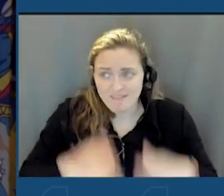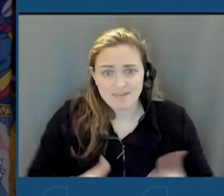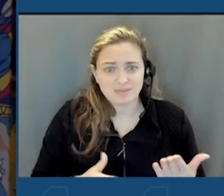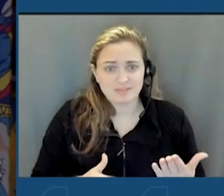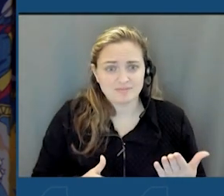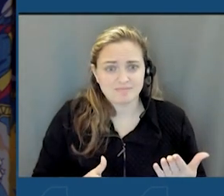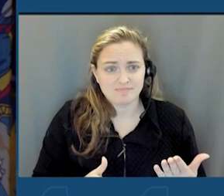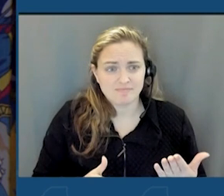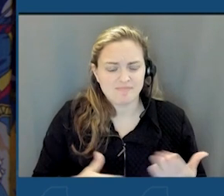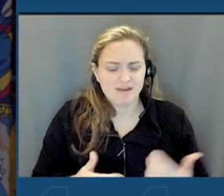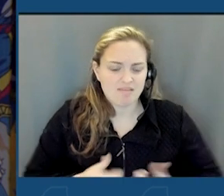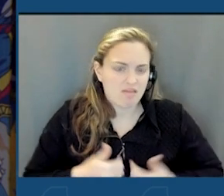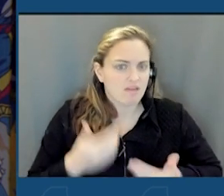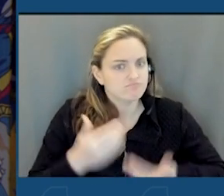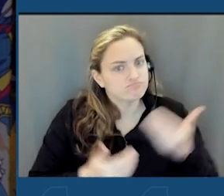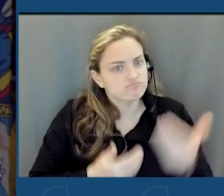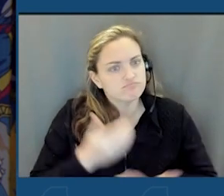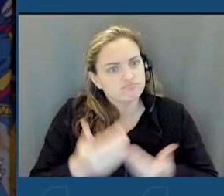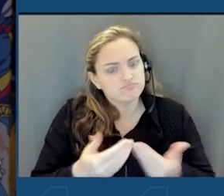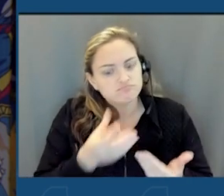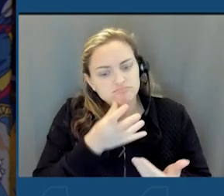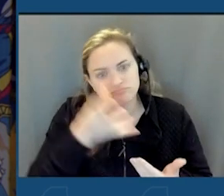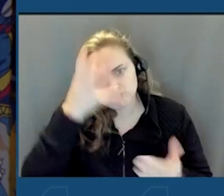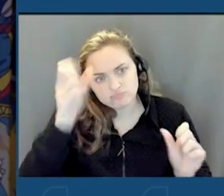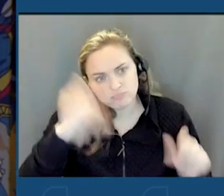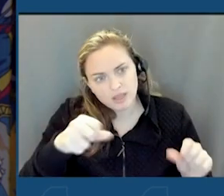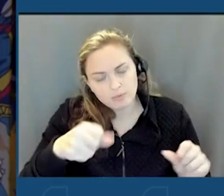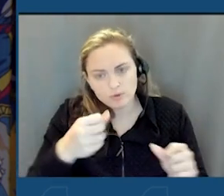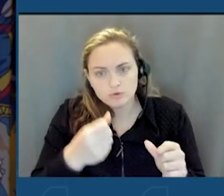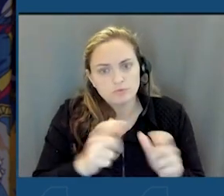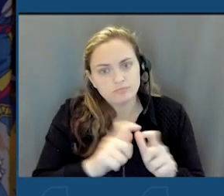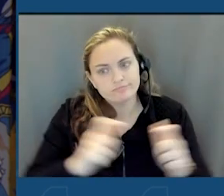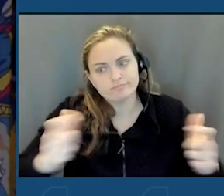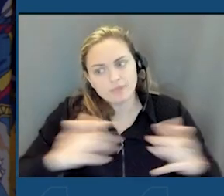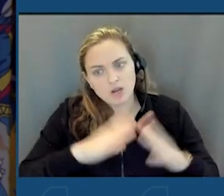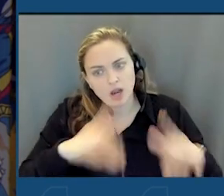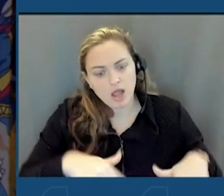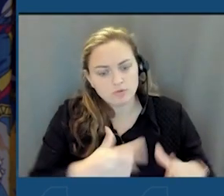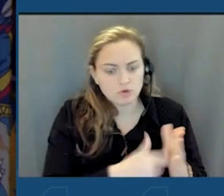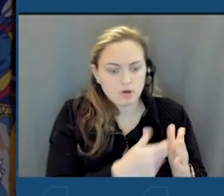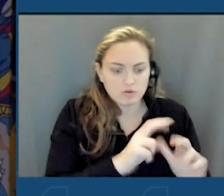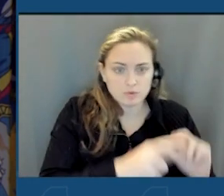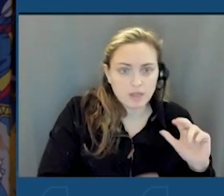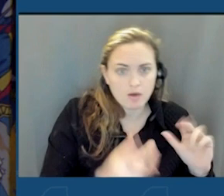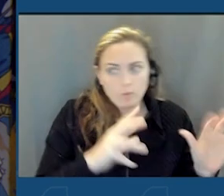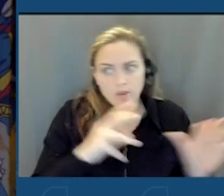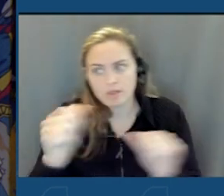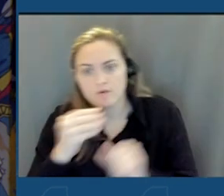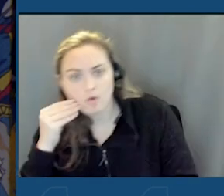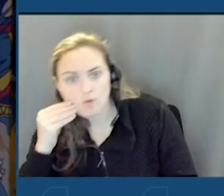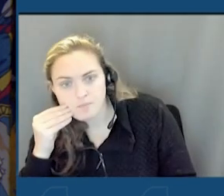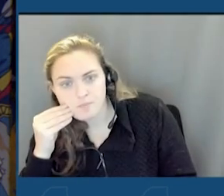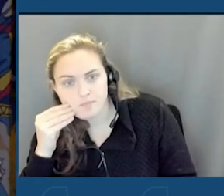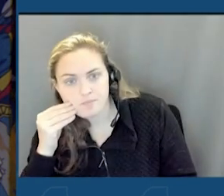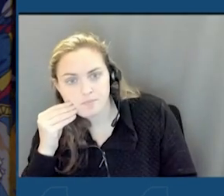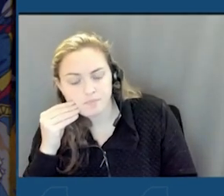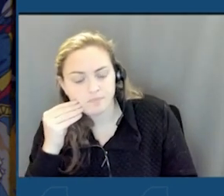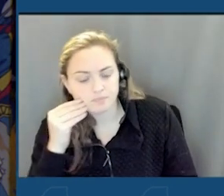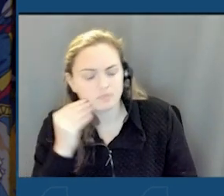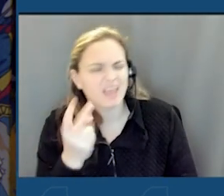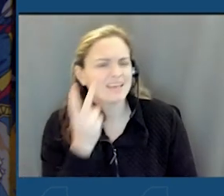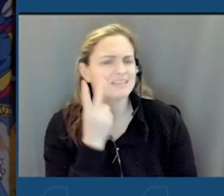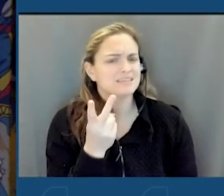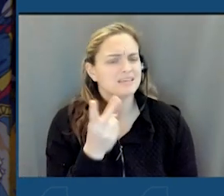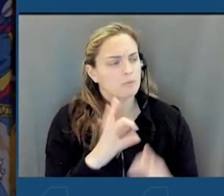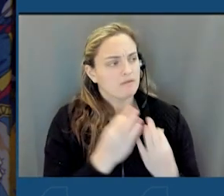then as life went on, my parents were able to upgrade as their costs went down. We all left home. So I could see through my own family